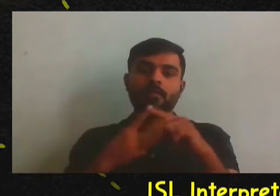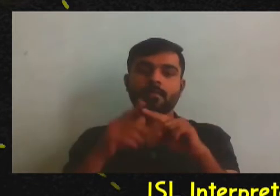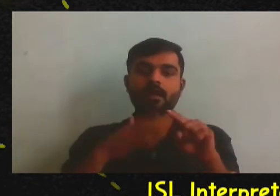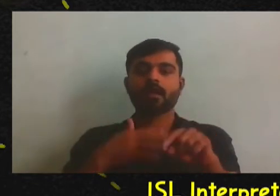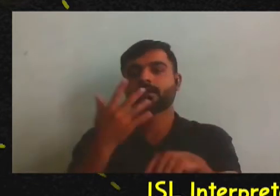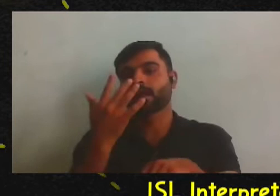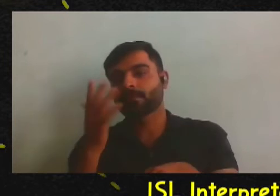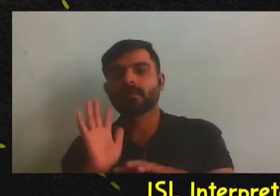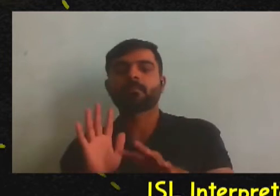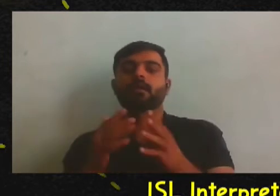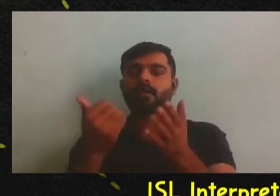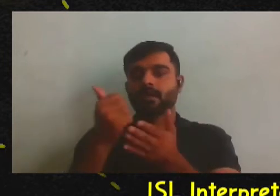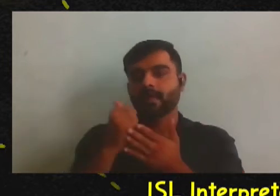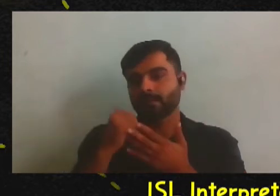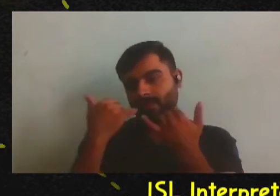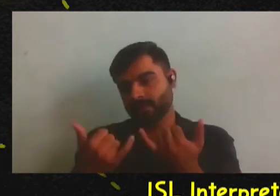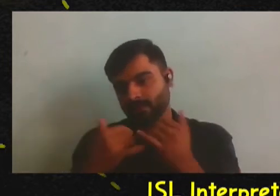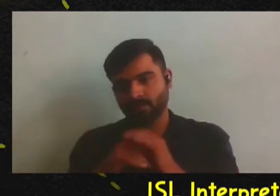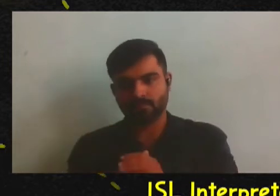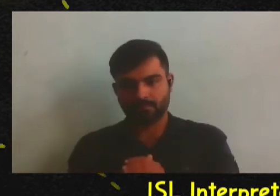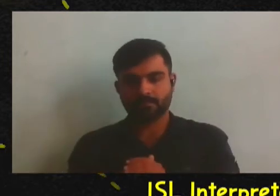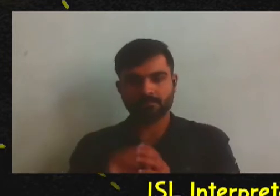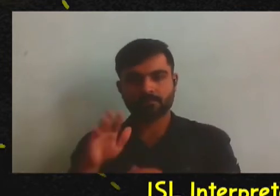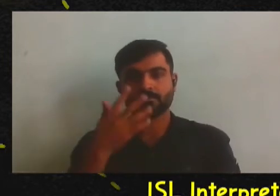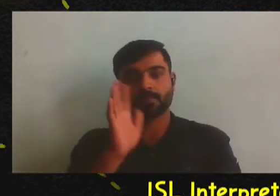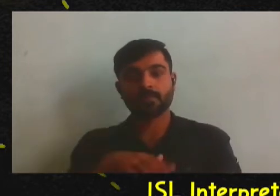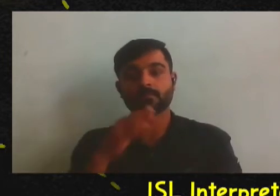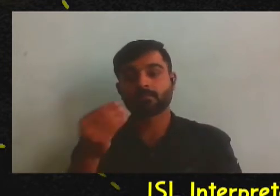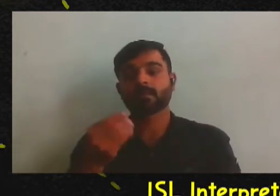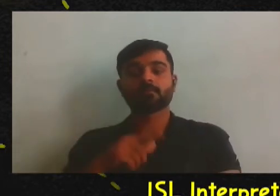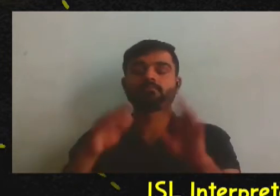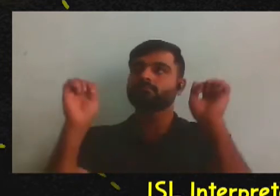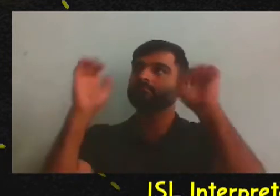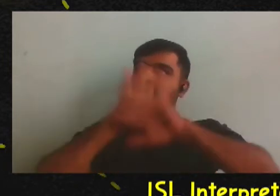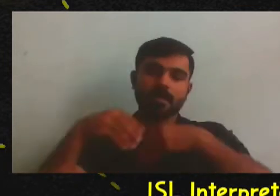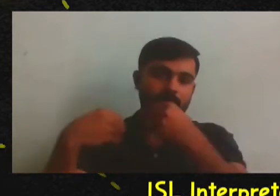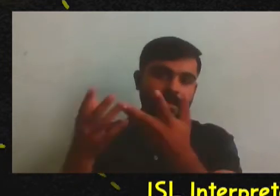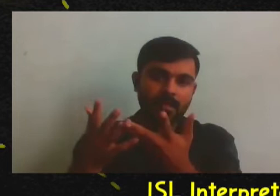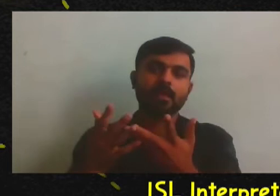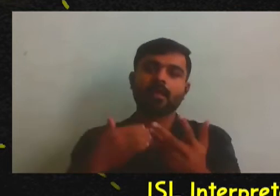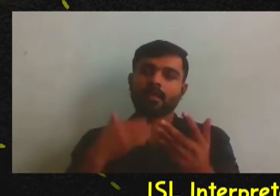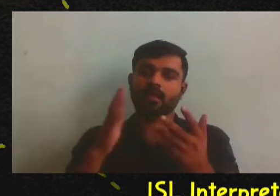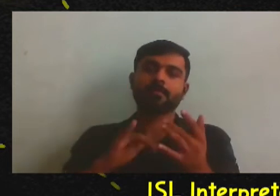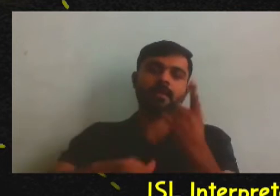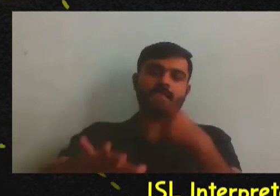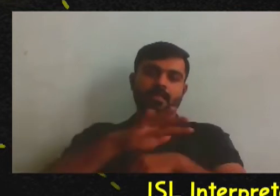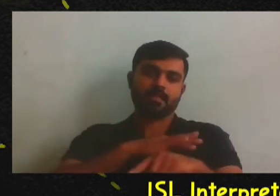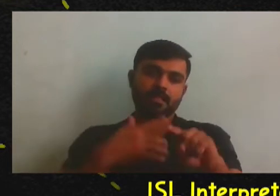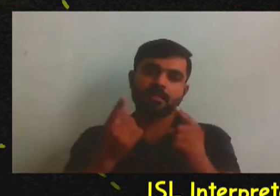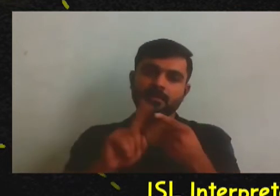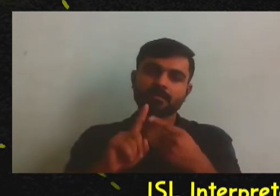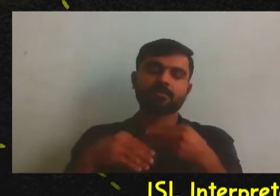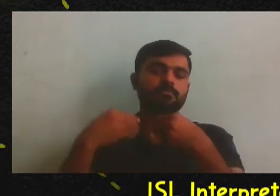minutes, help me now, right? And you have to give them the magic pill. And I've had situations where I'm providing